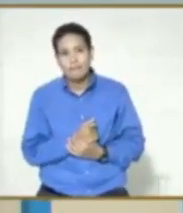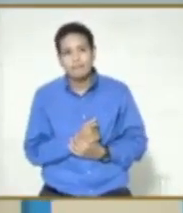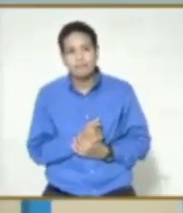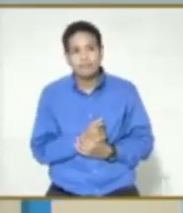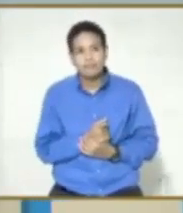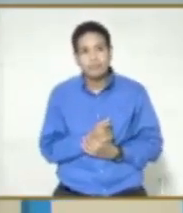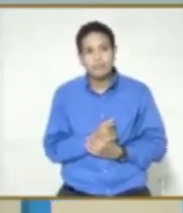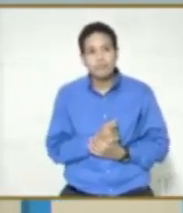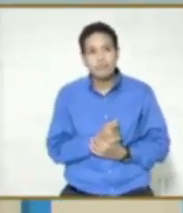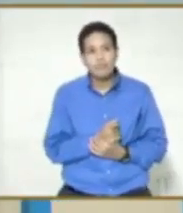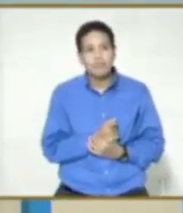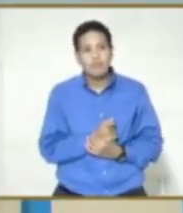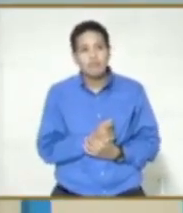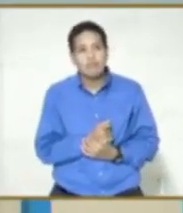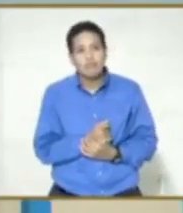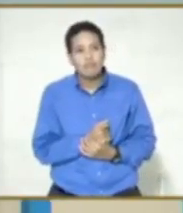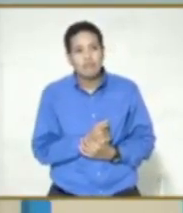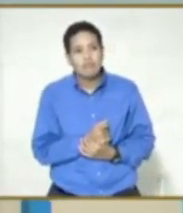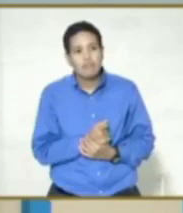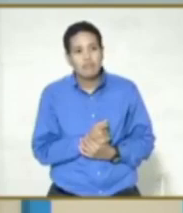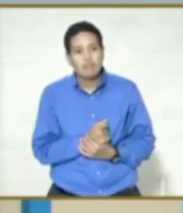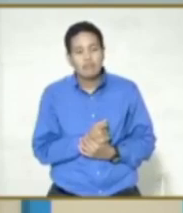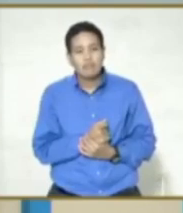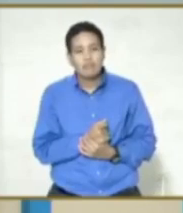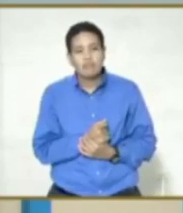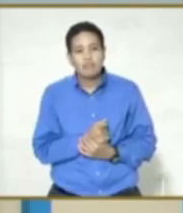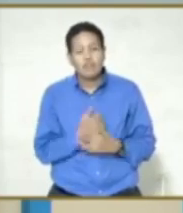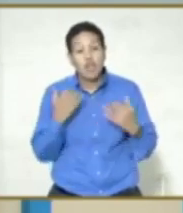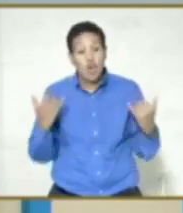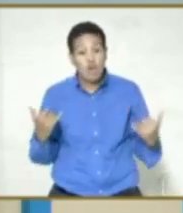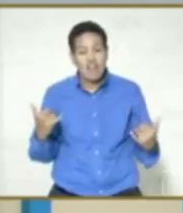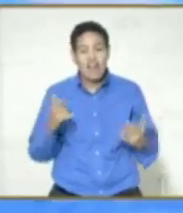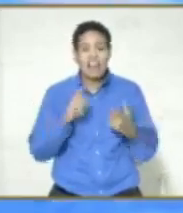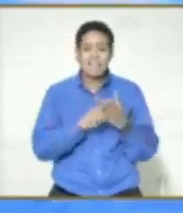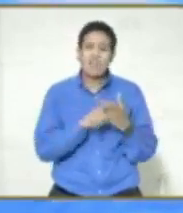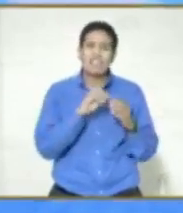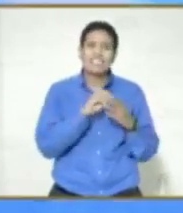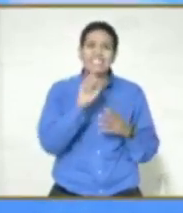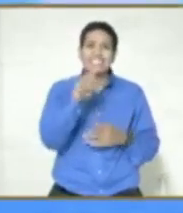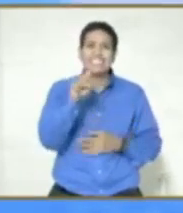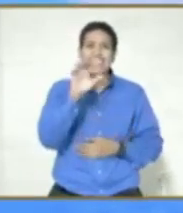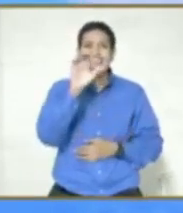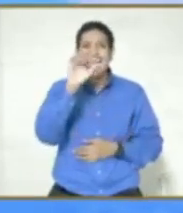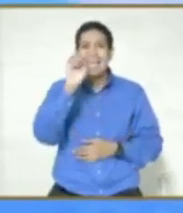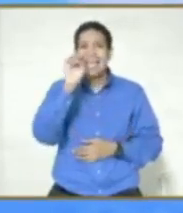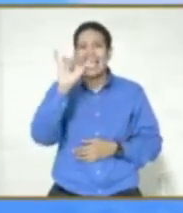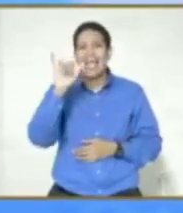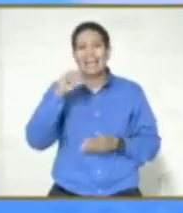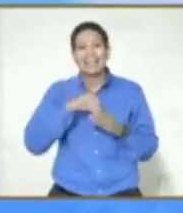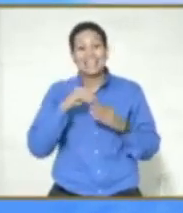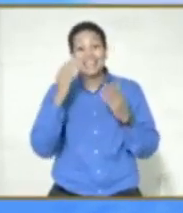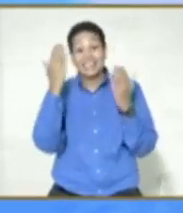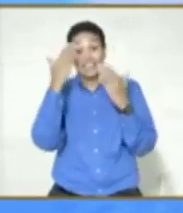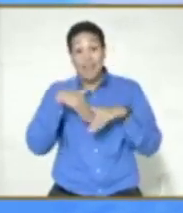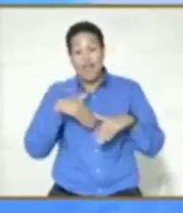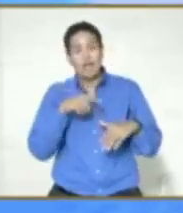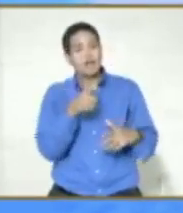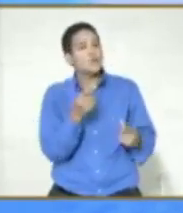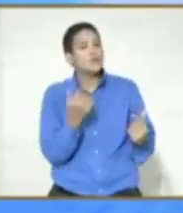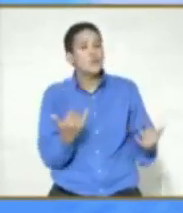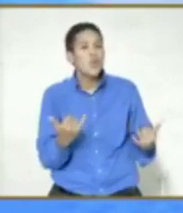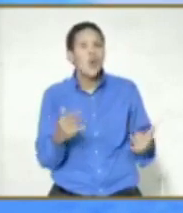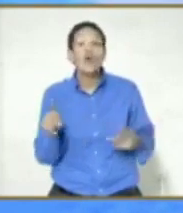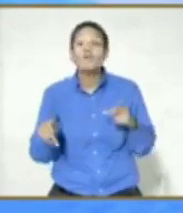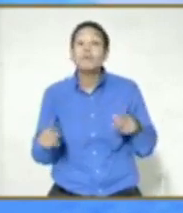currently Friends in Need and Candle in the Dark is just what they're doing now, because those persons on the streets